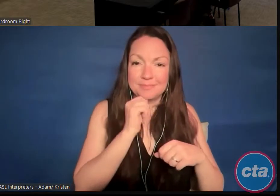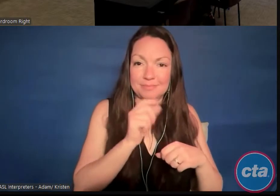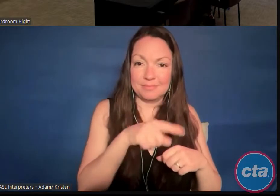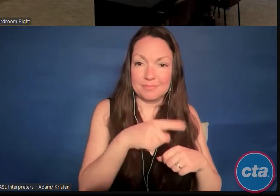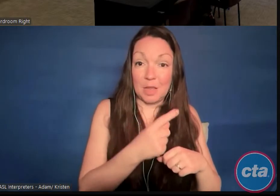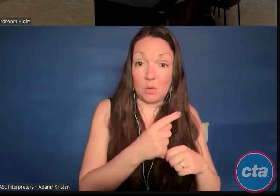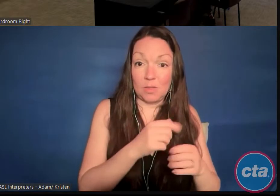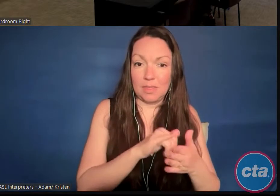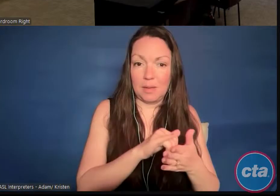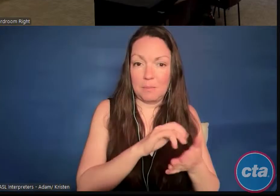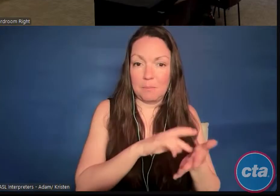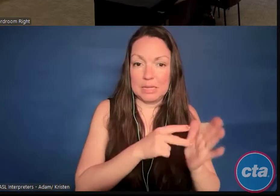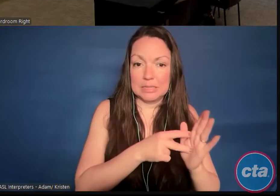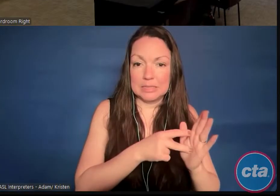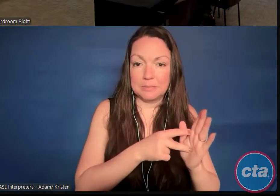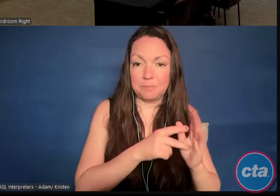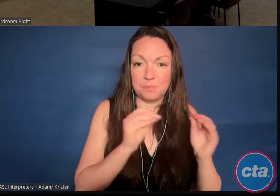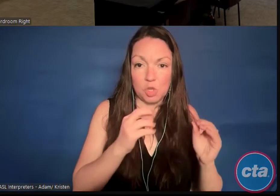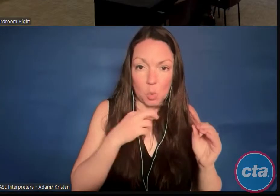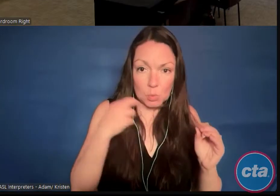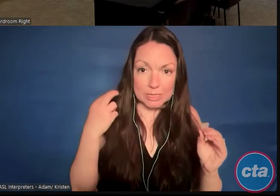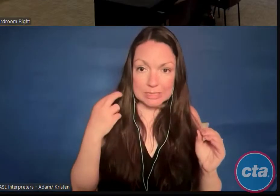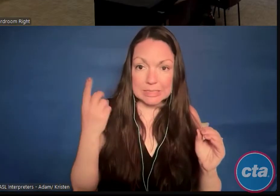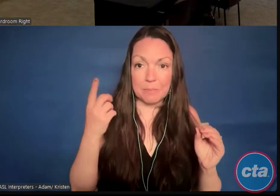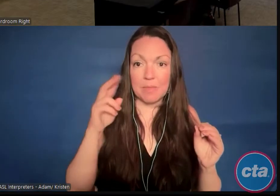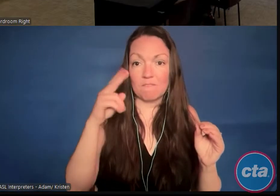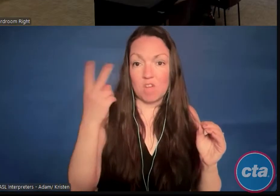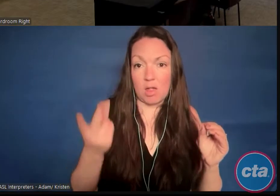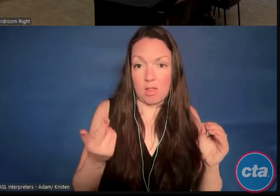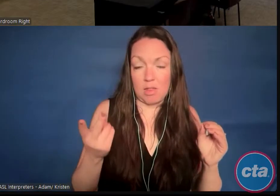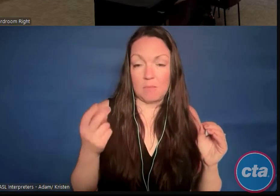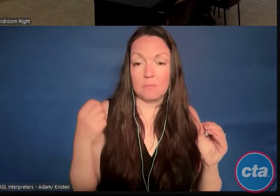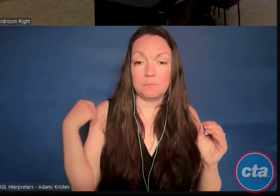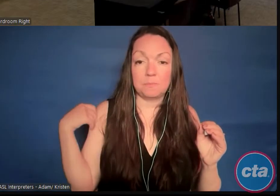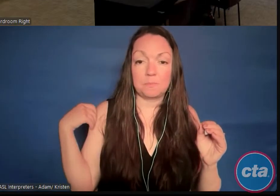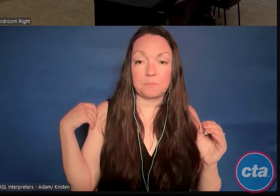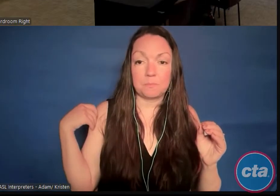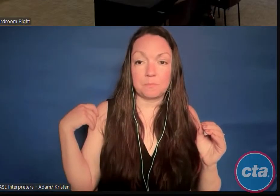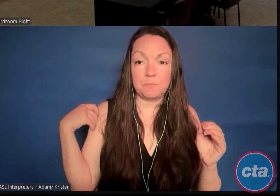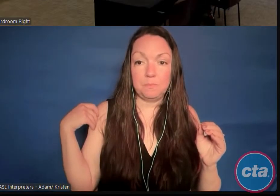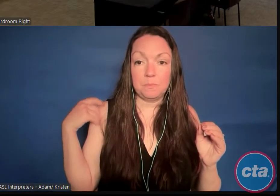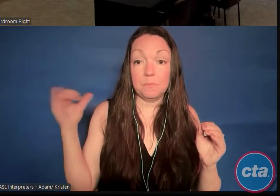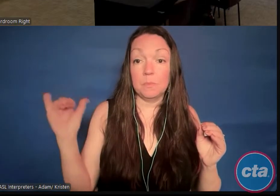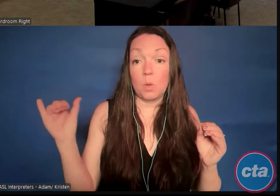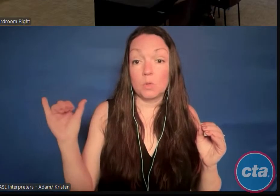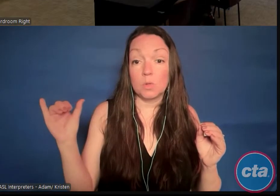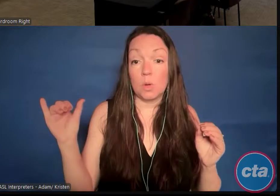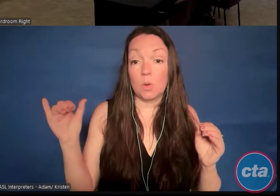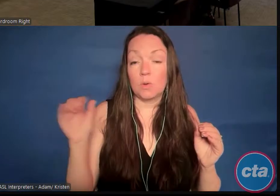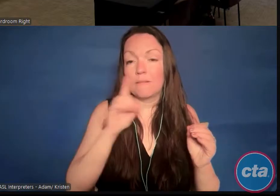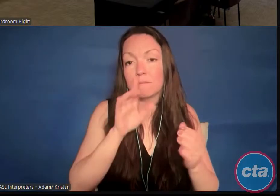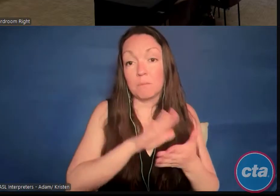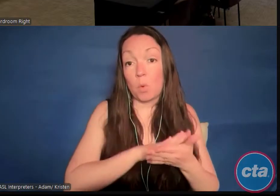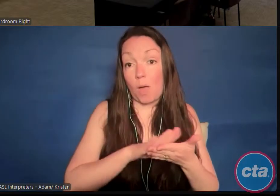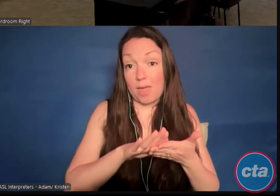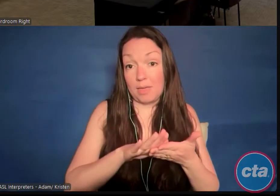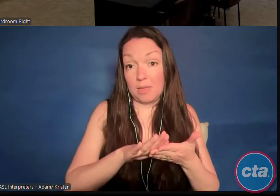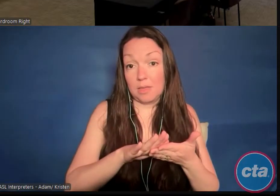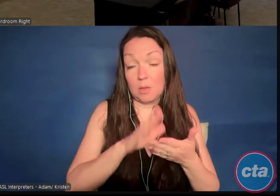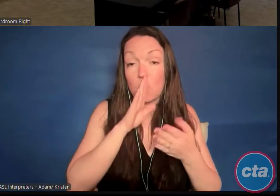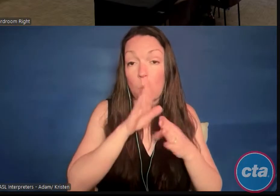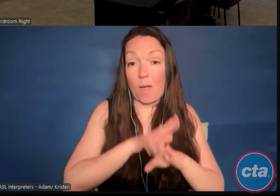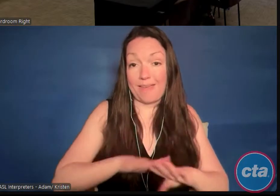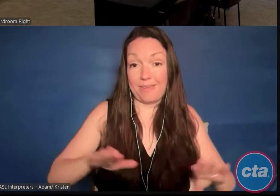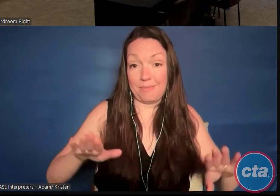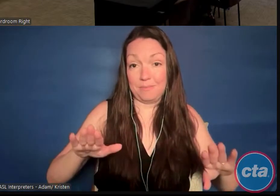that, there's nothing that risk of falling Yeah. because of its enclosed nature, but it also is really quiet. So- It is